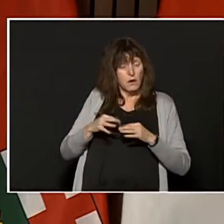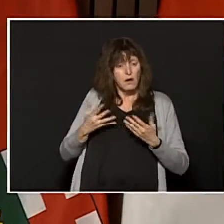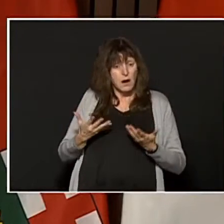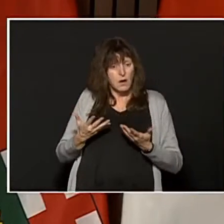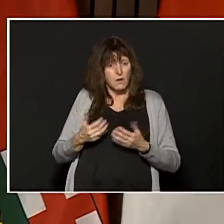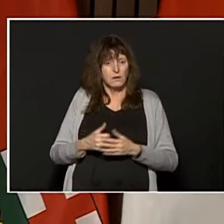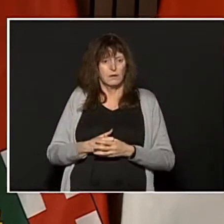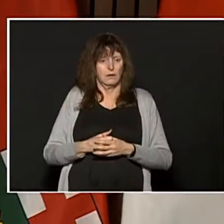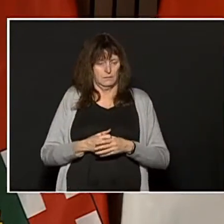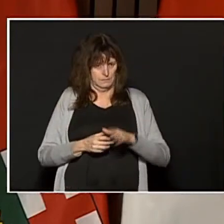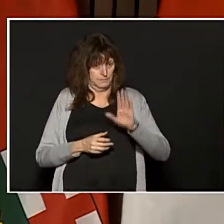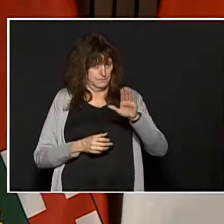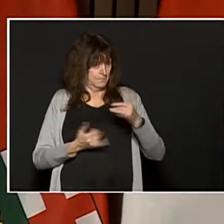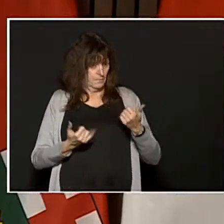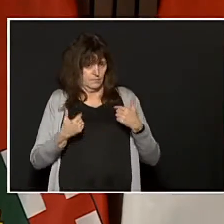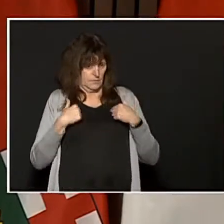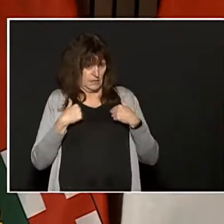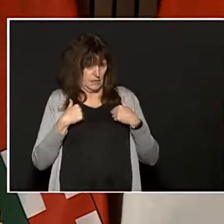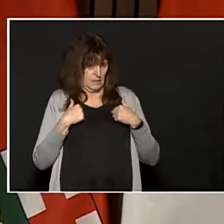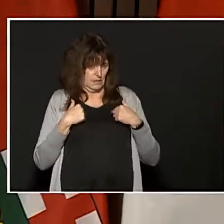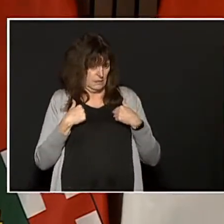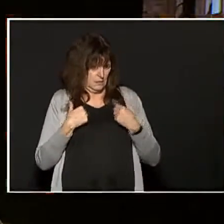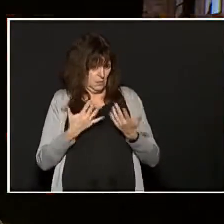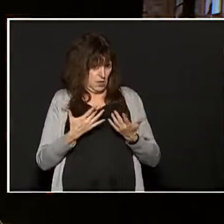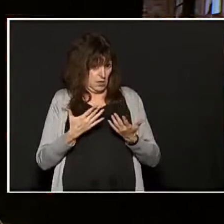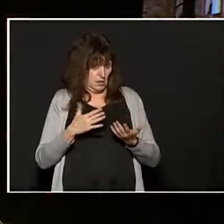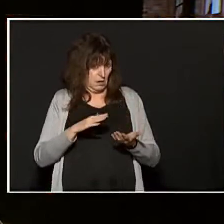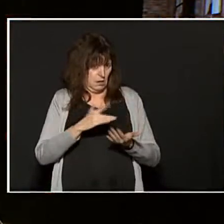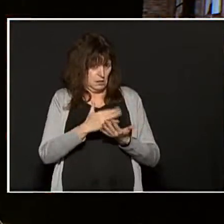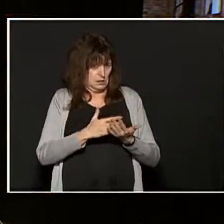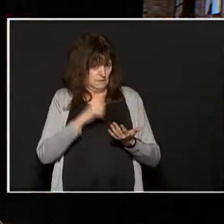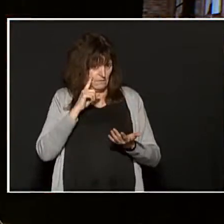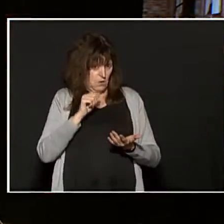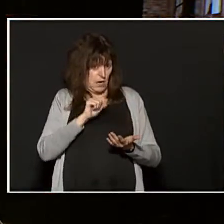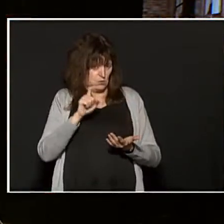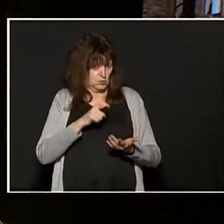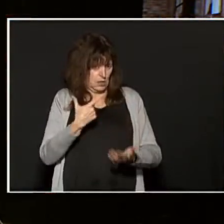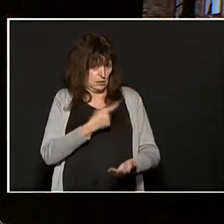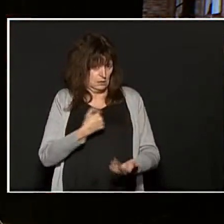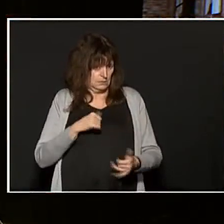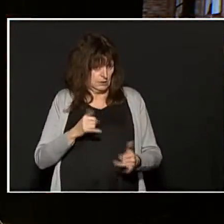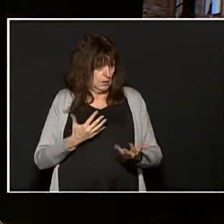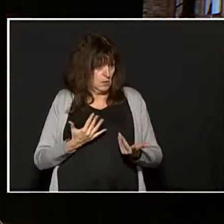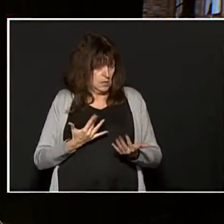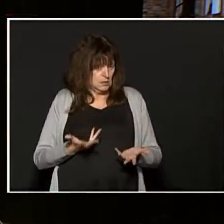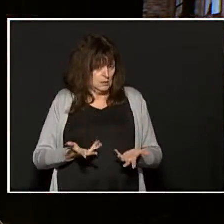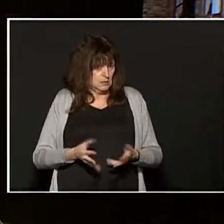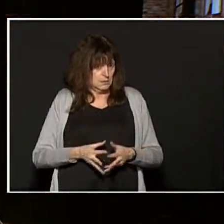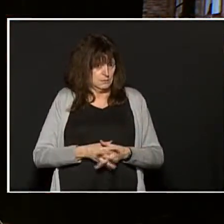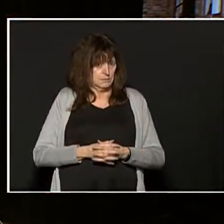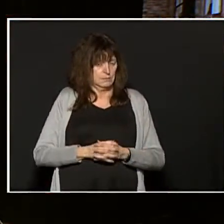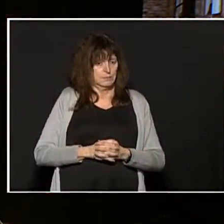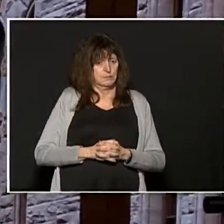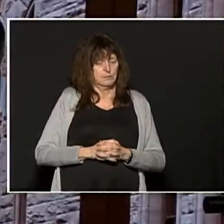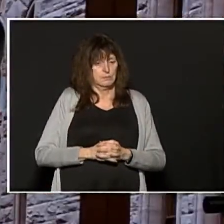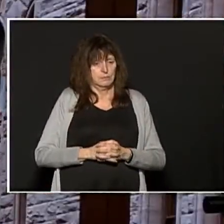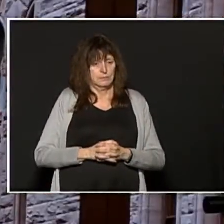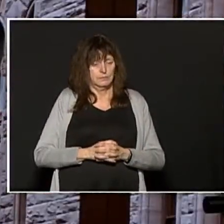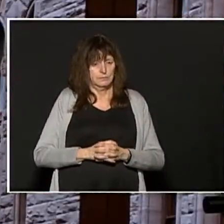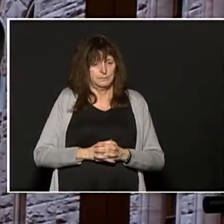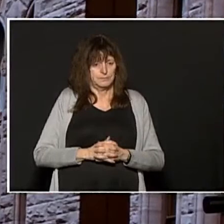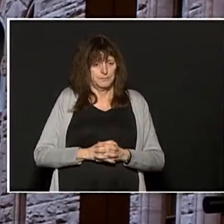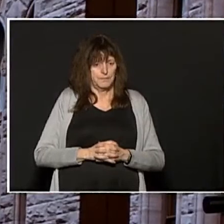vaccine. And I would add that I think we're at the federal level with our team, our CMOHs. We are reviewing the